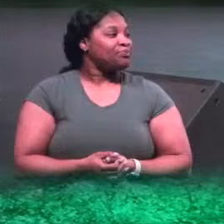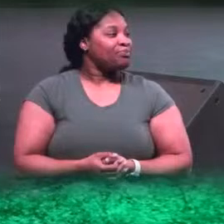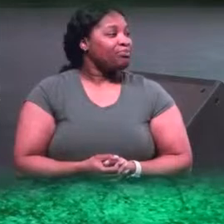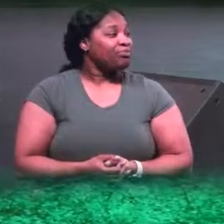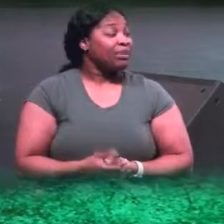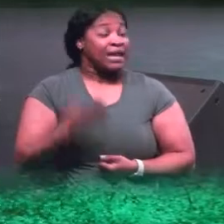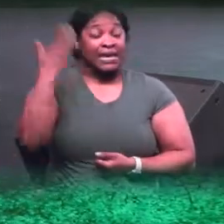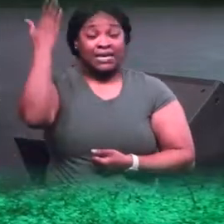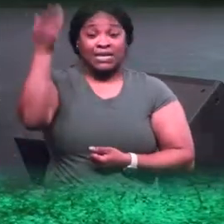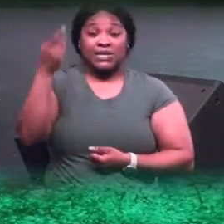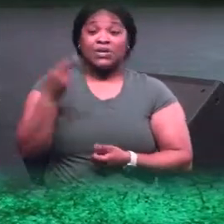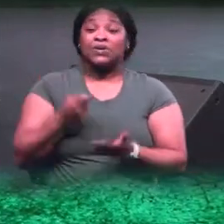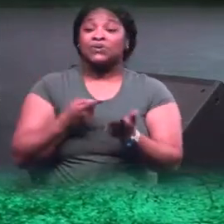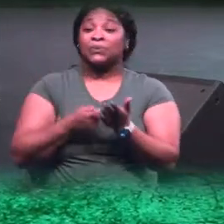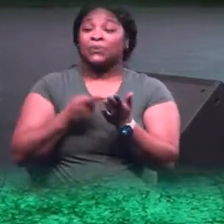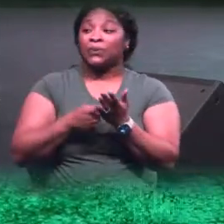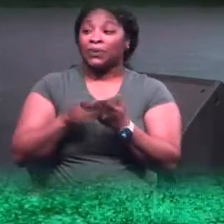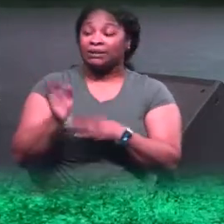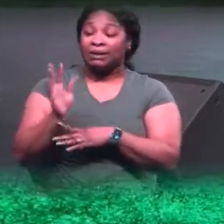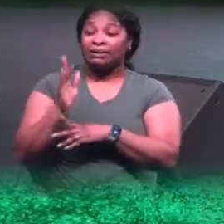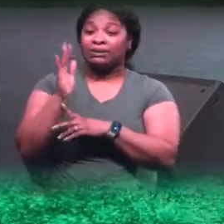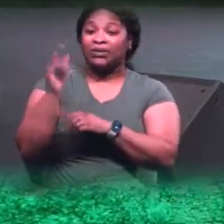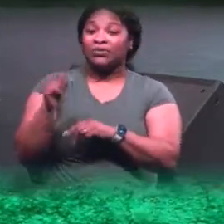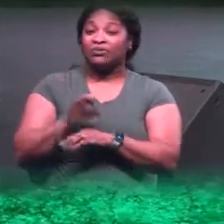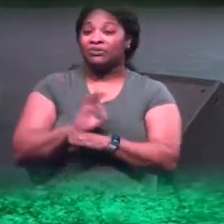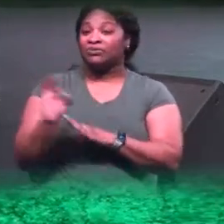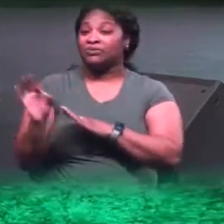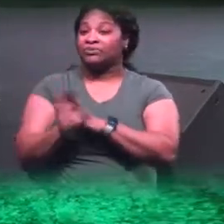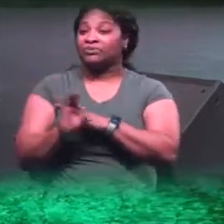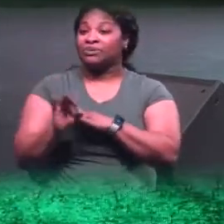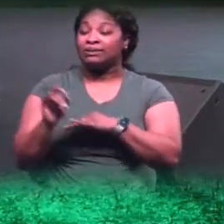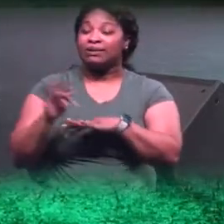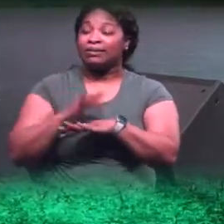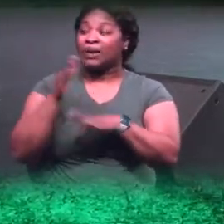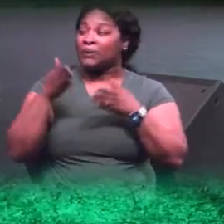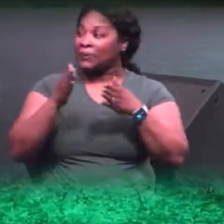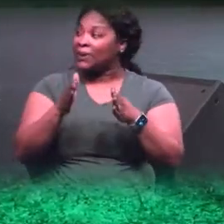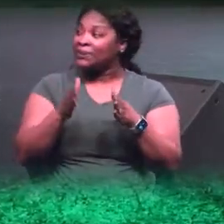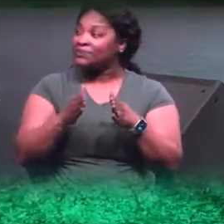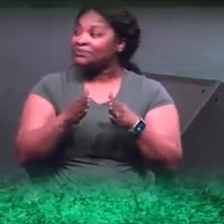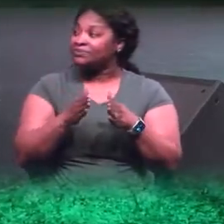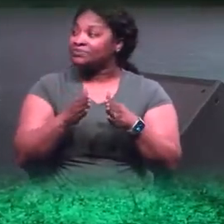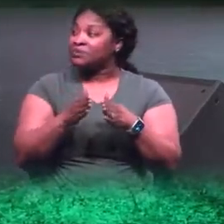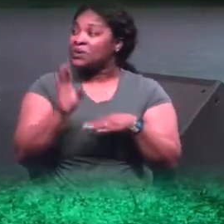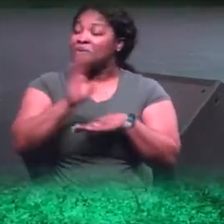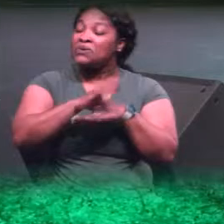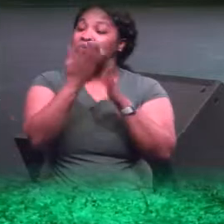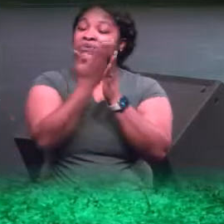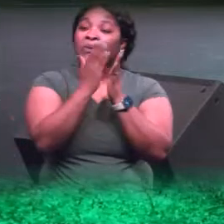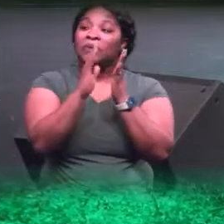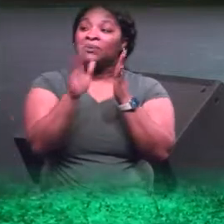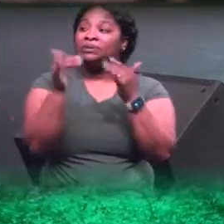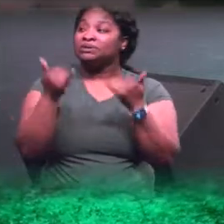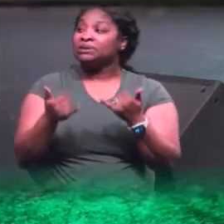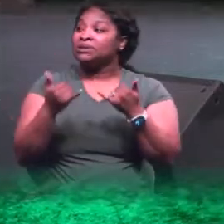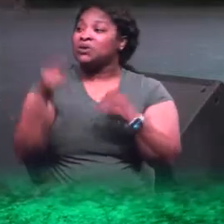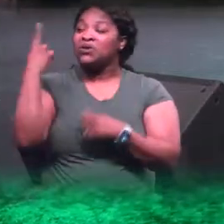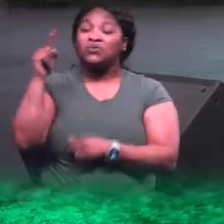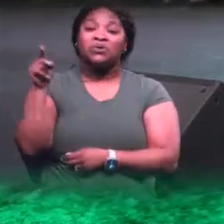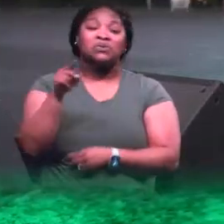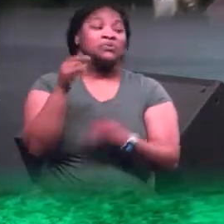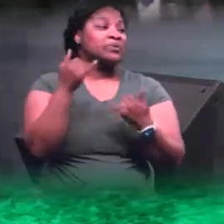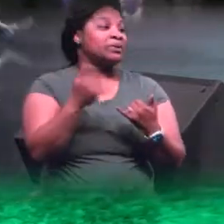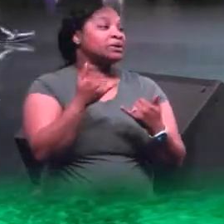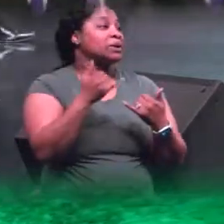His word is a lamp unto our feet, a light unto our path. The doors of the church are open for you right now in